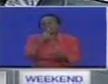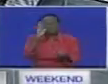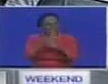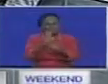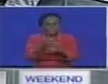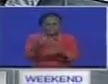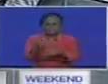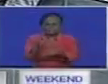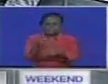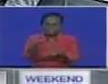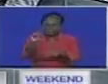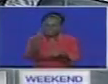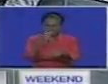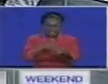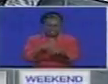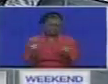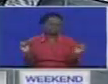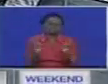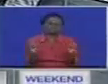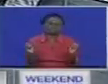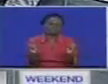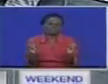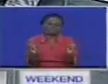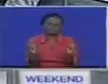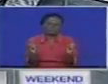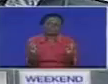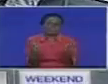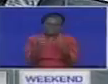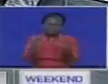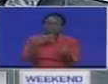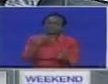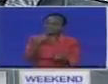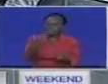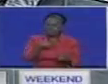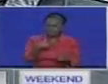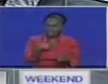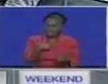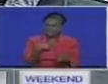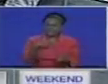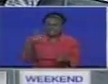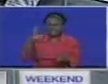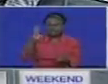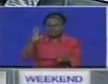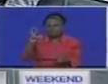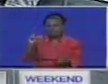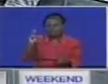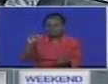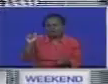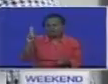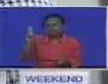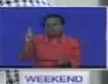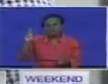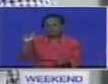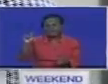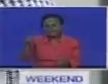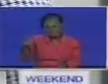was actually going to be the first time they actually do a credible process. Now, if you want to tell me that Isaac, my friend Isaac Mora, we all know him in Parliament, Mbadi, we